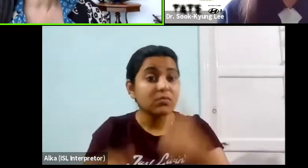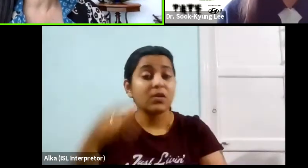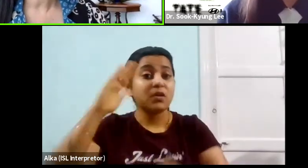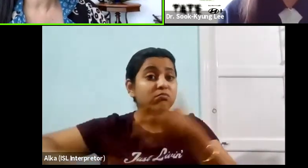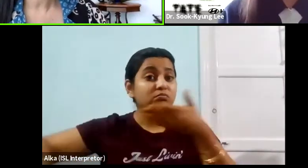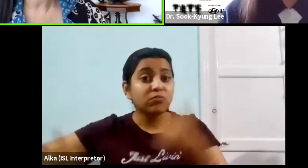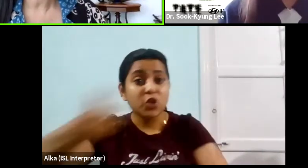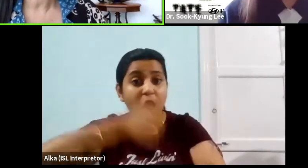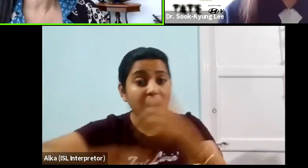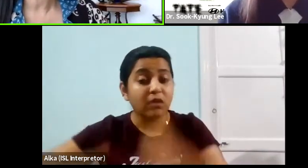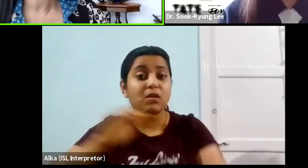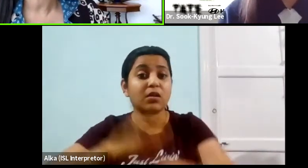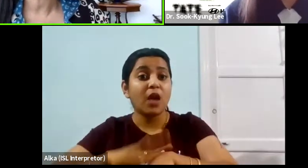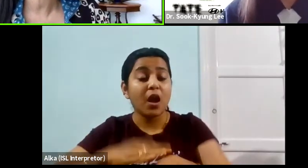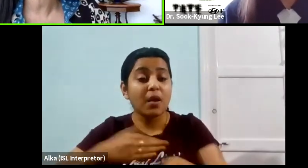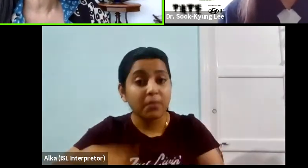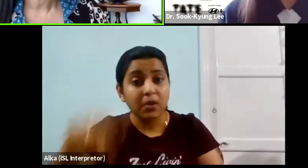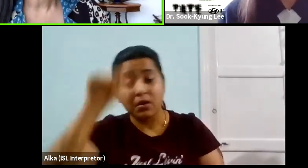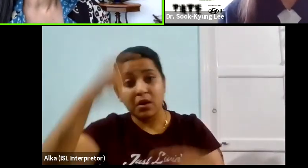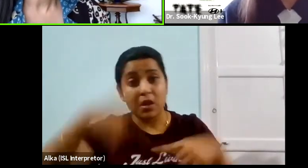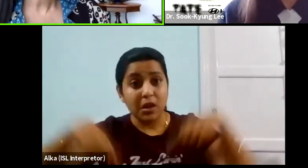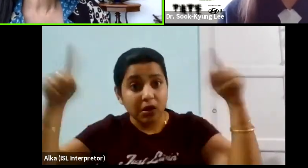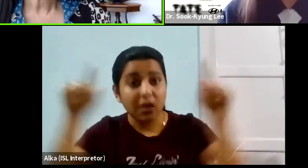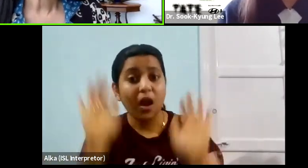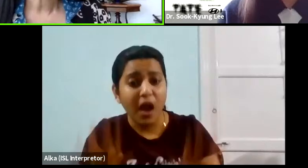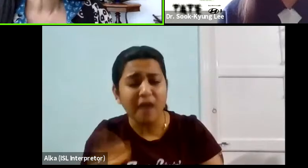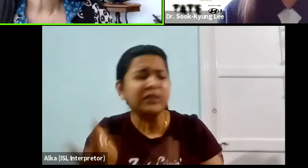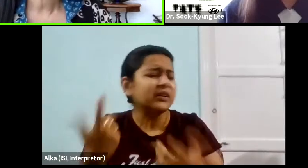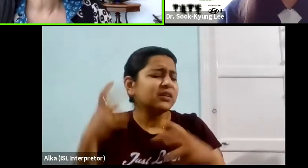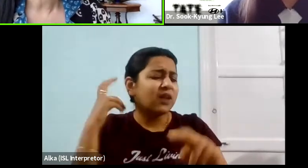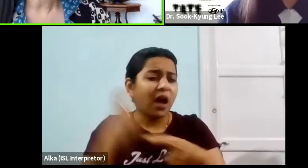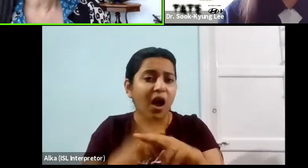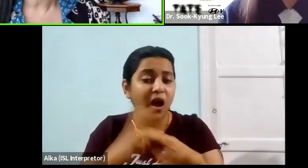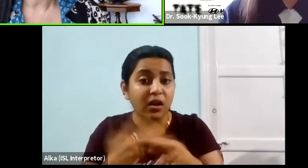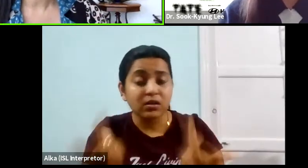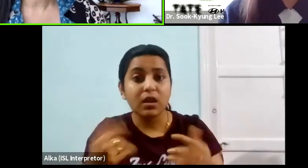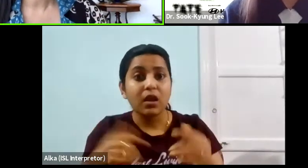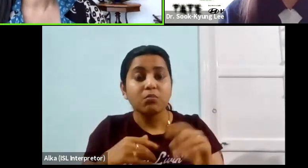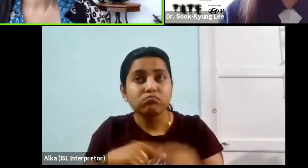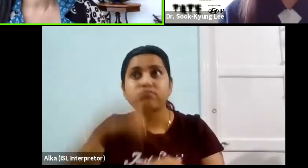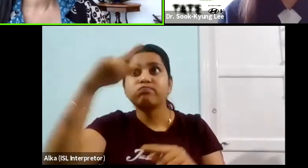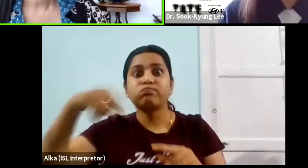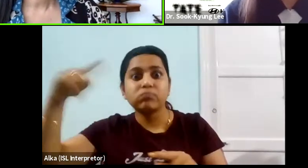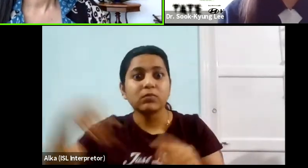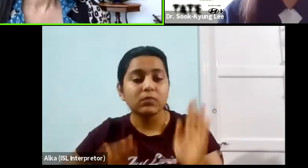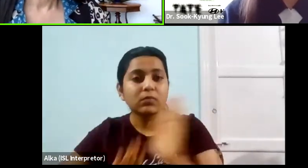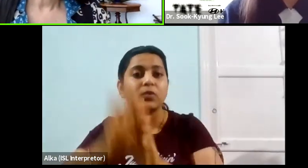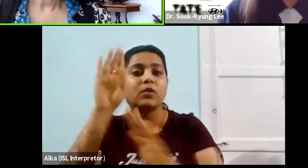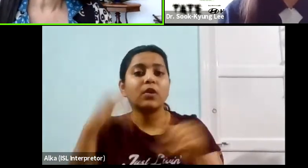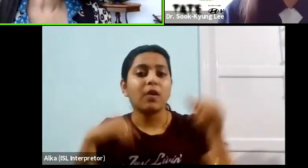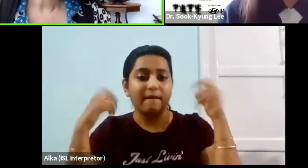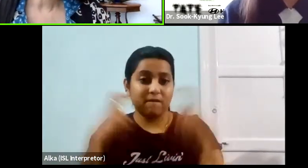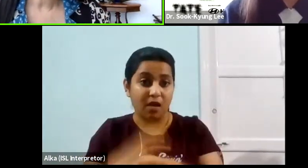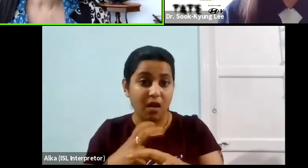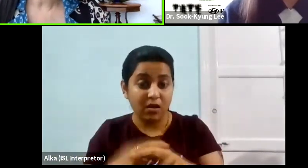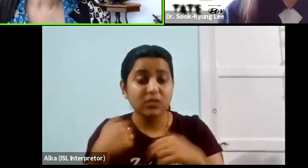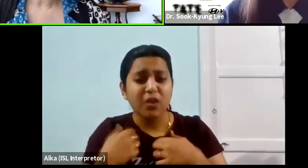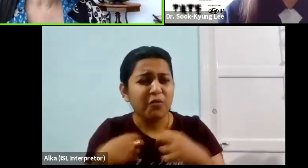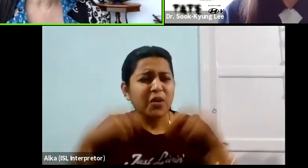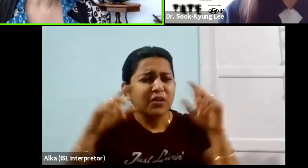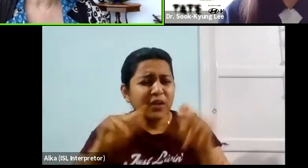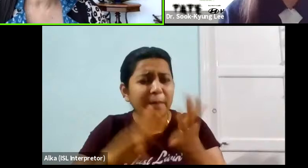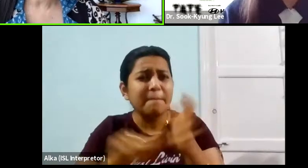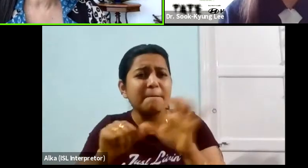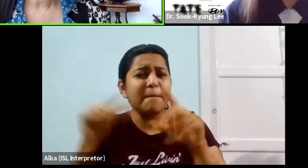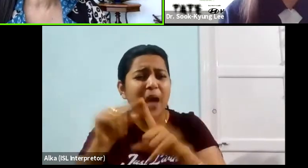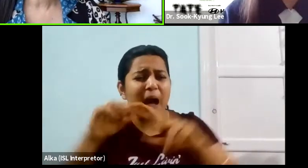try to grapple with the current health crisis and the scale of the tragedy that we are seeing. We at MAP believe that now